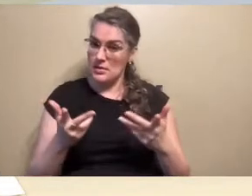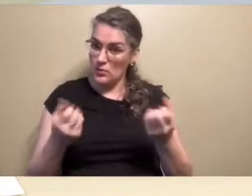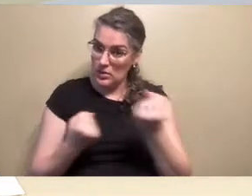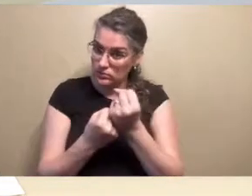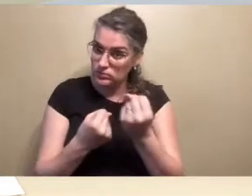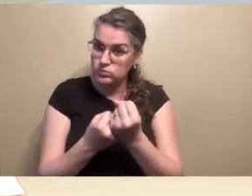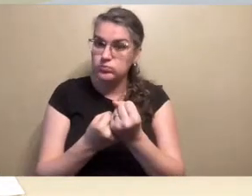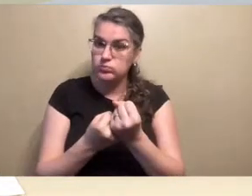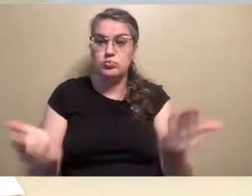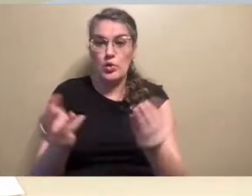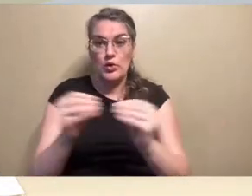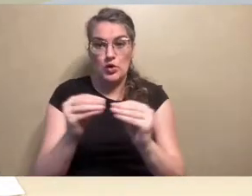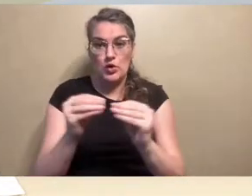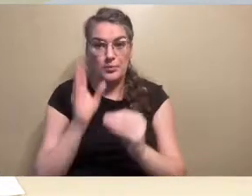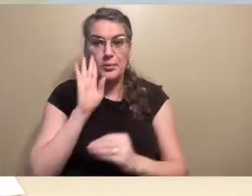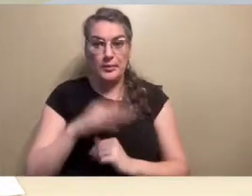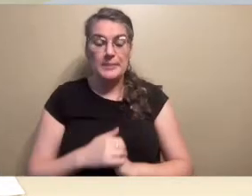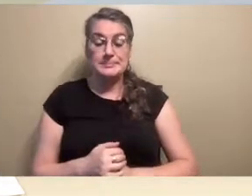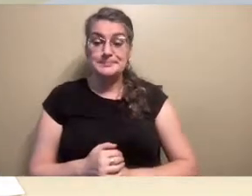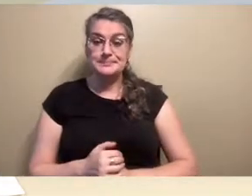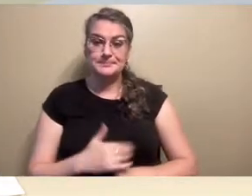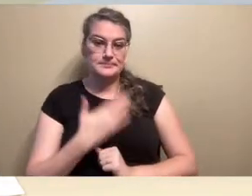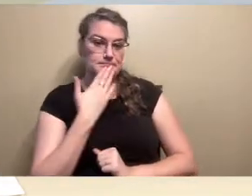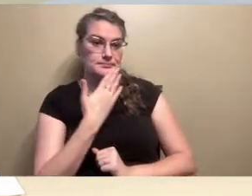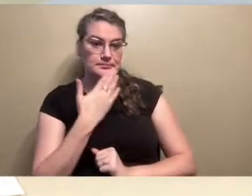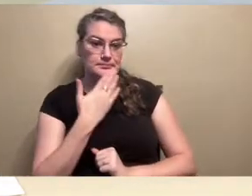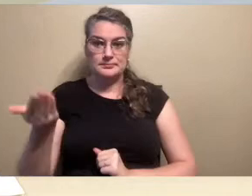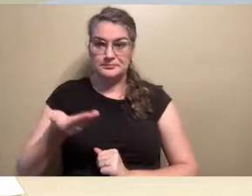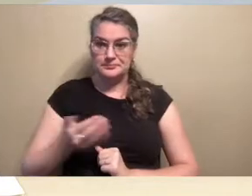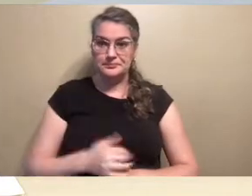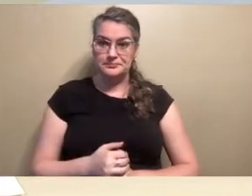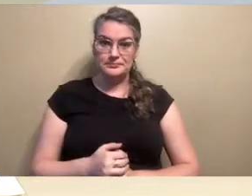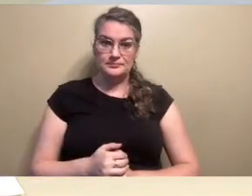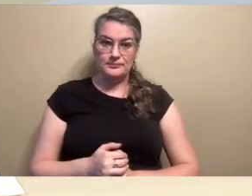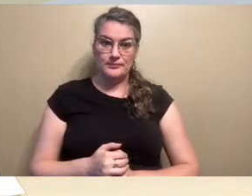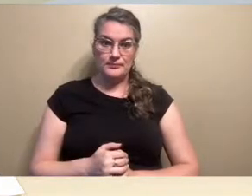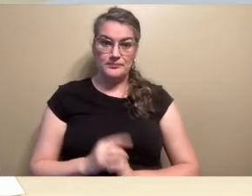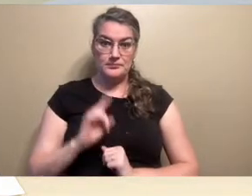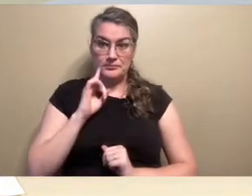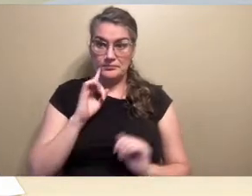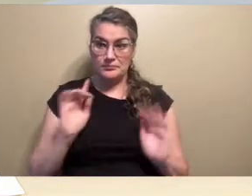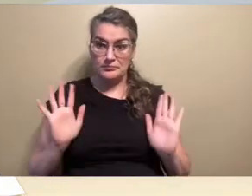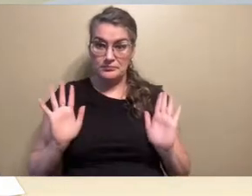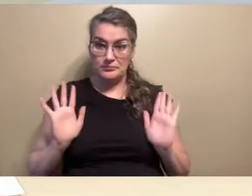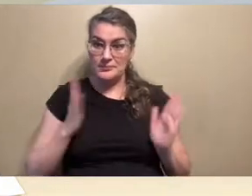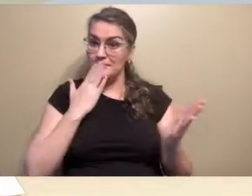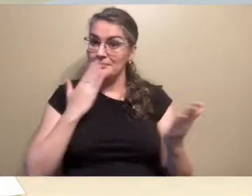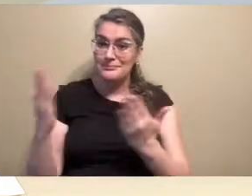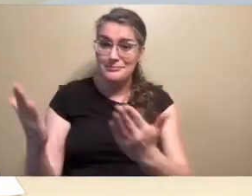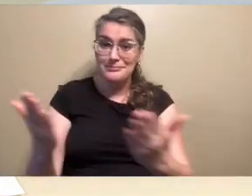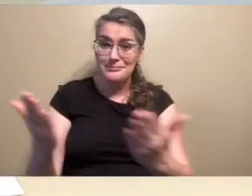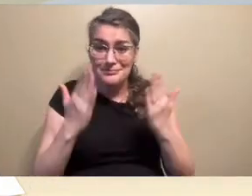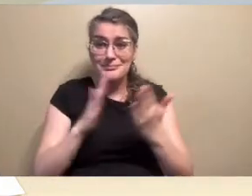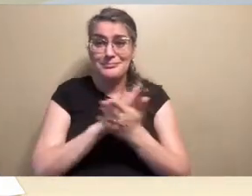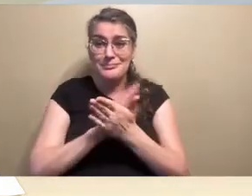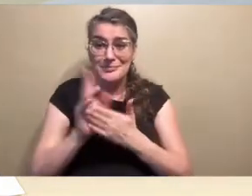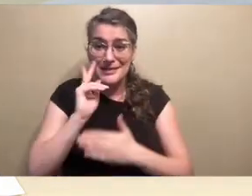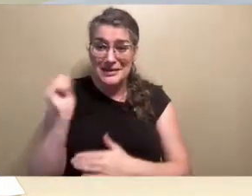very much. Thanks, Louise. I think that's it. So thank you. Nice to see everybody.